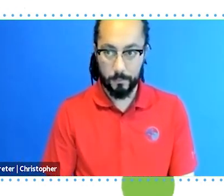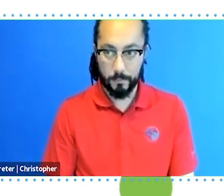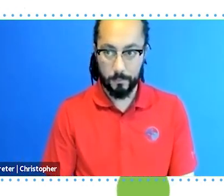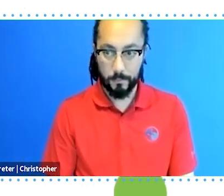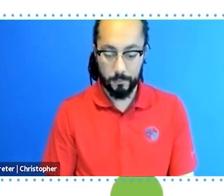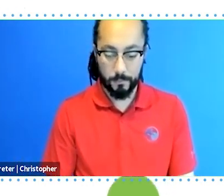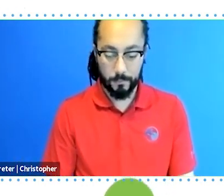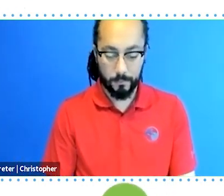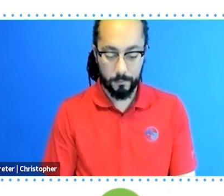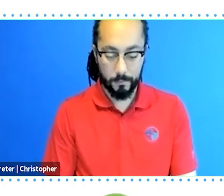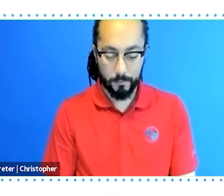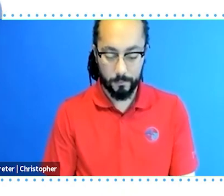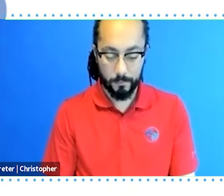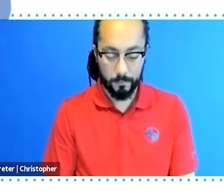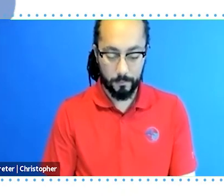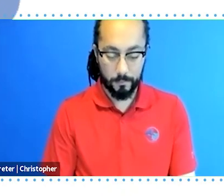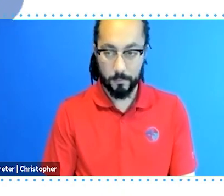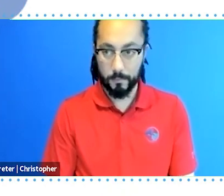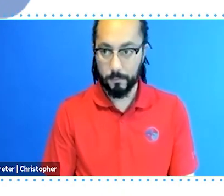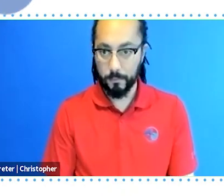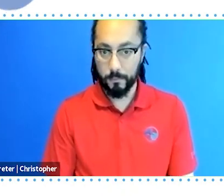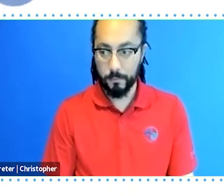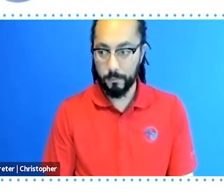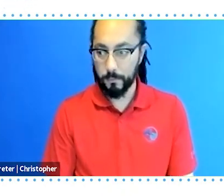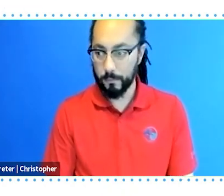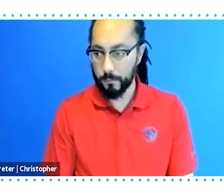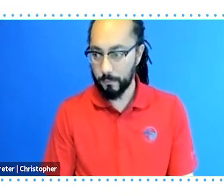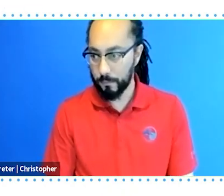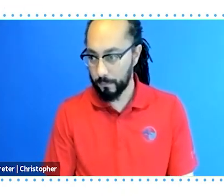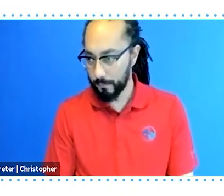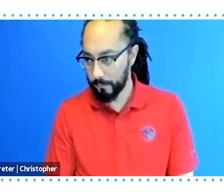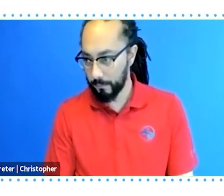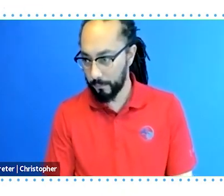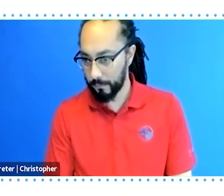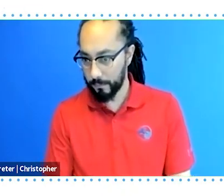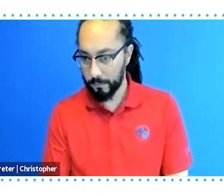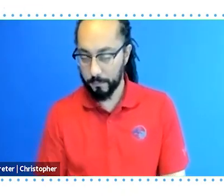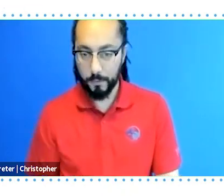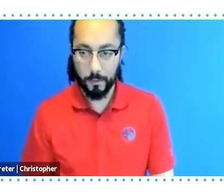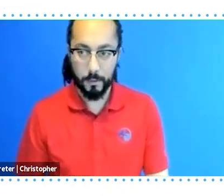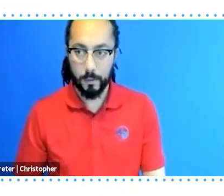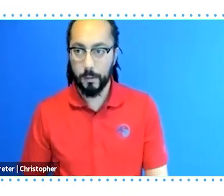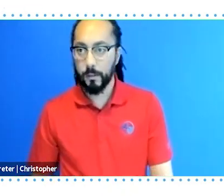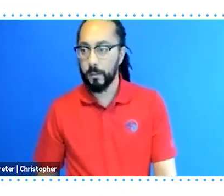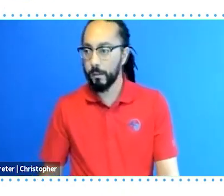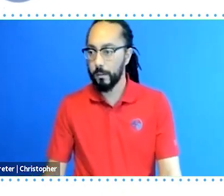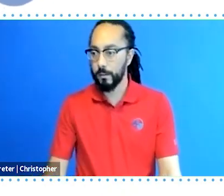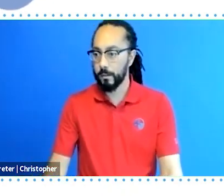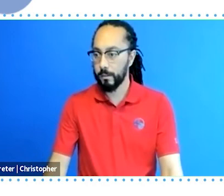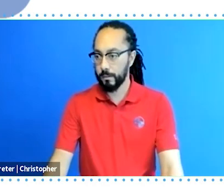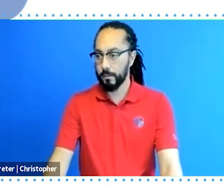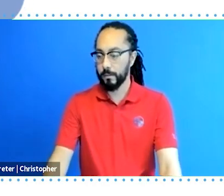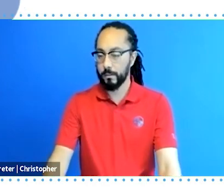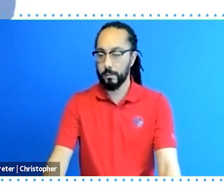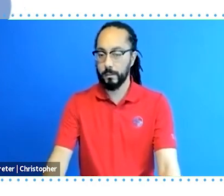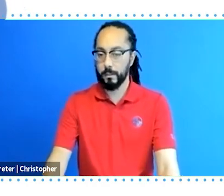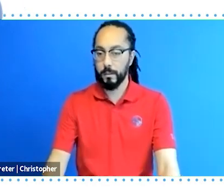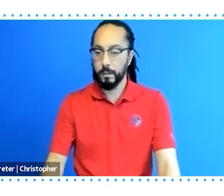It is helpful to me, at least, just to satisfy my curiosity. Thank you, Jeanne and